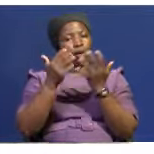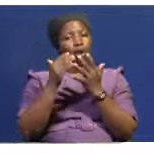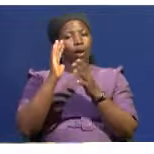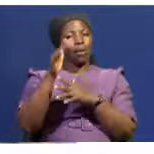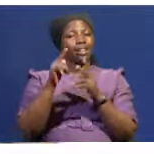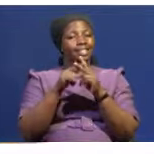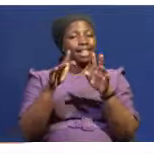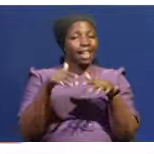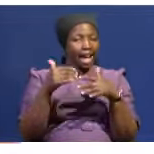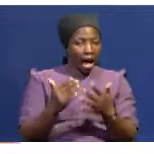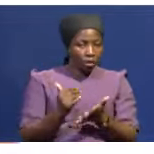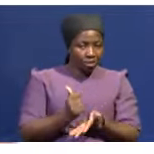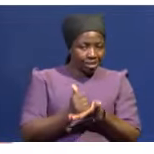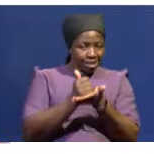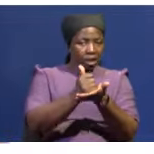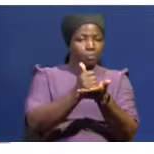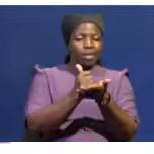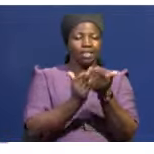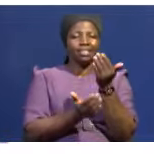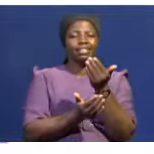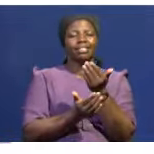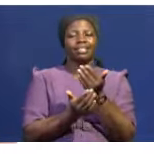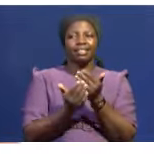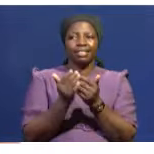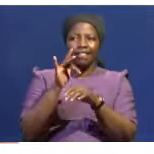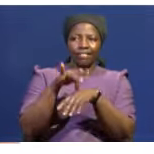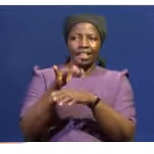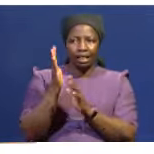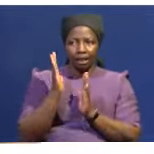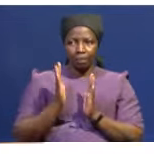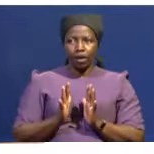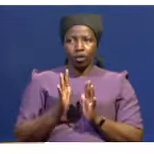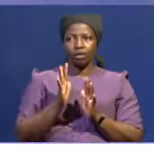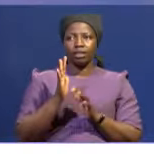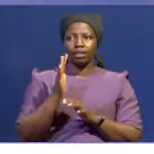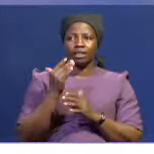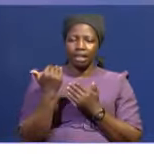na muathiriwa. Utaanza na huyo mtoto mdogo ambaye ameathirika.